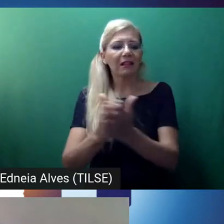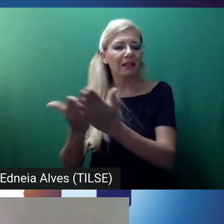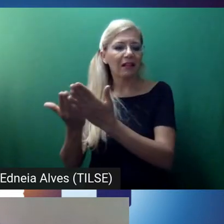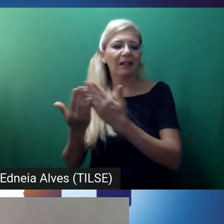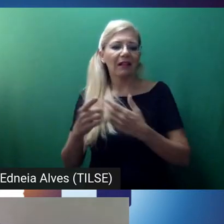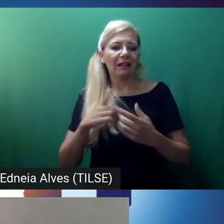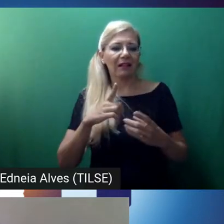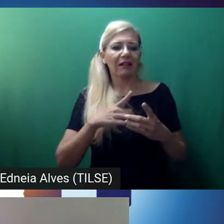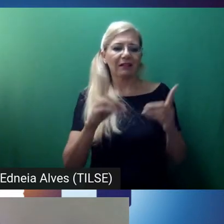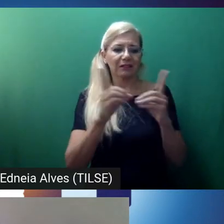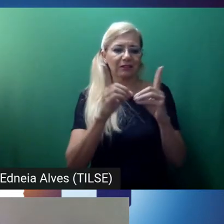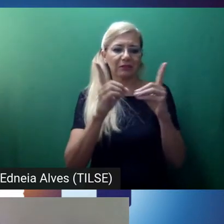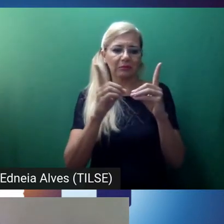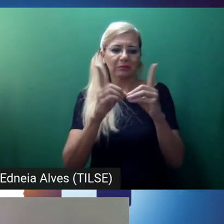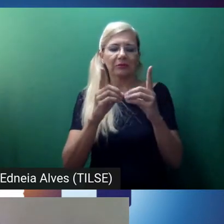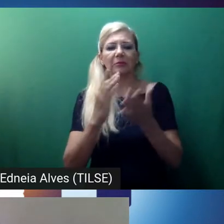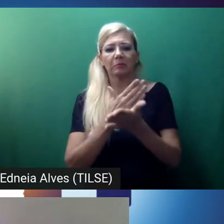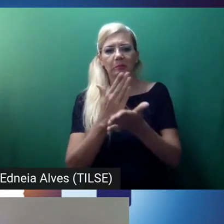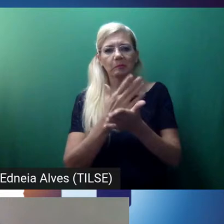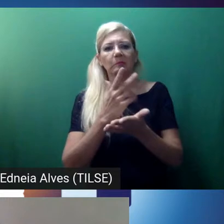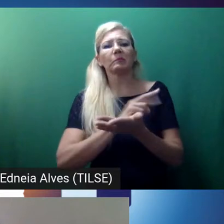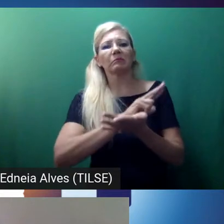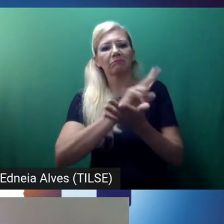mindset. And part of